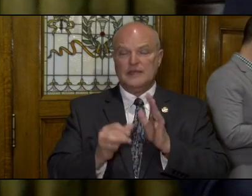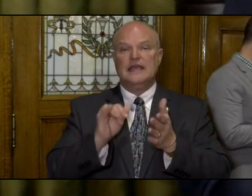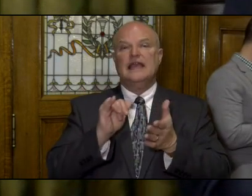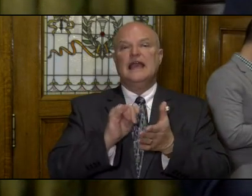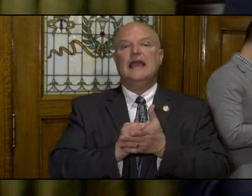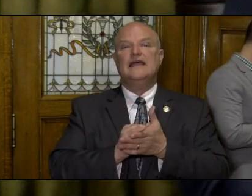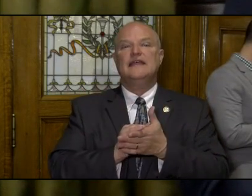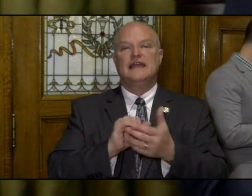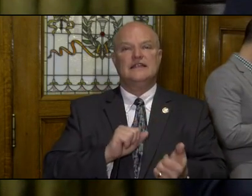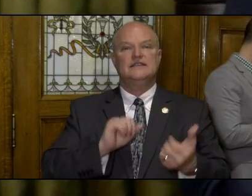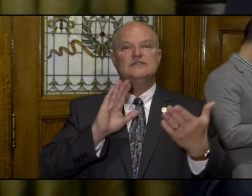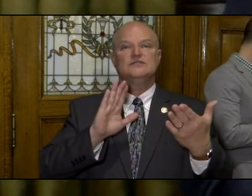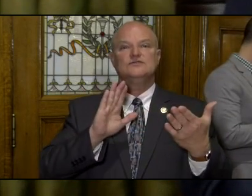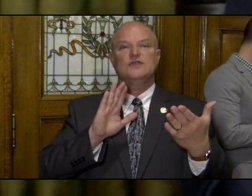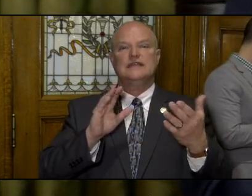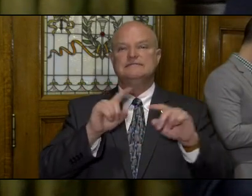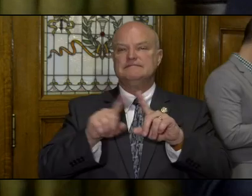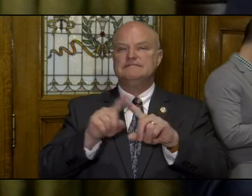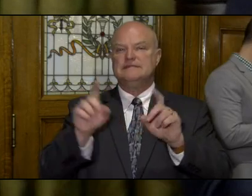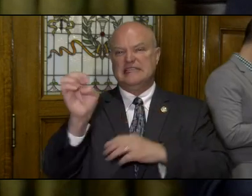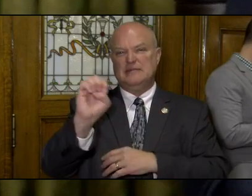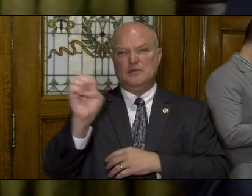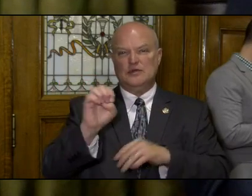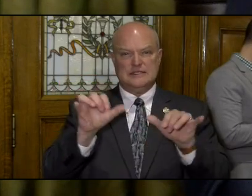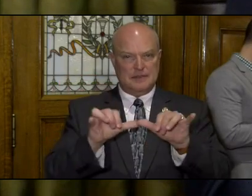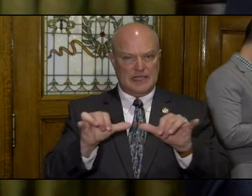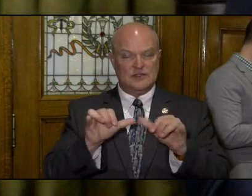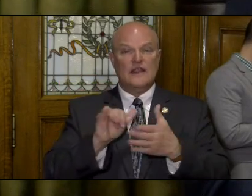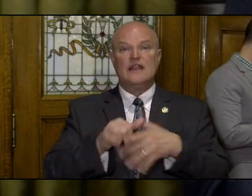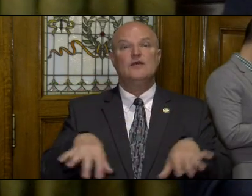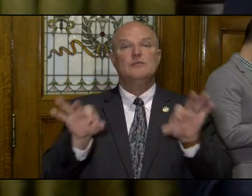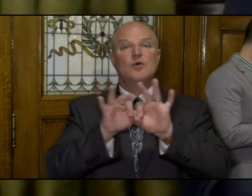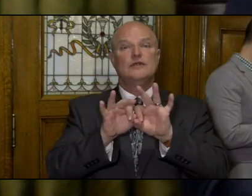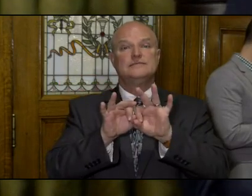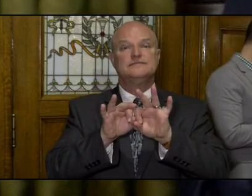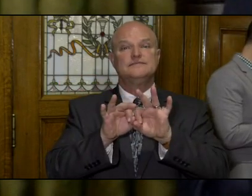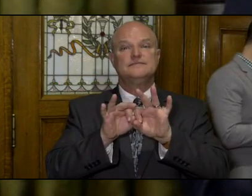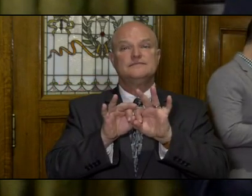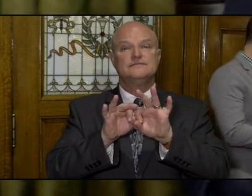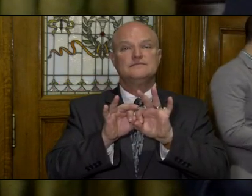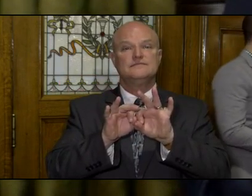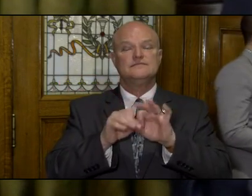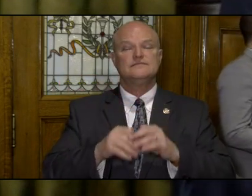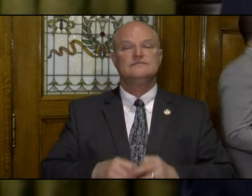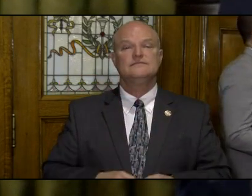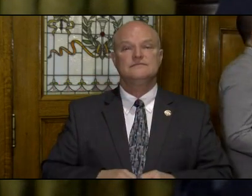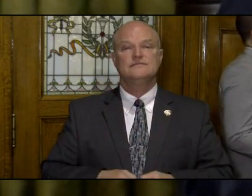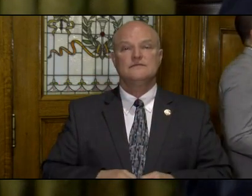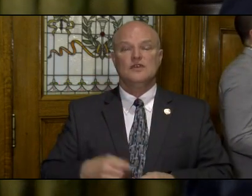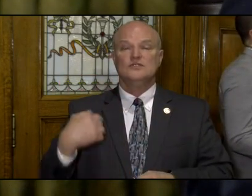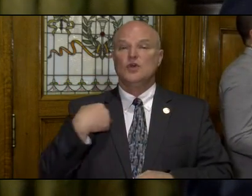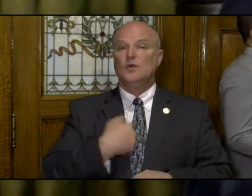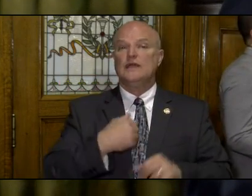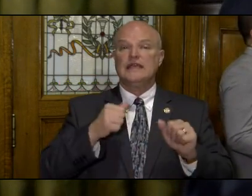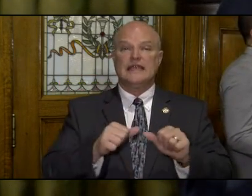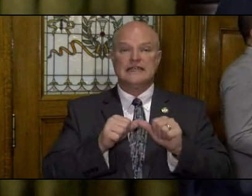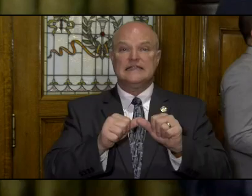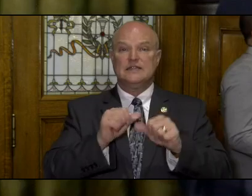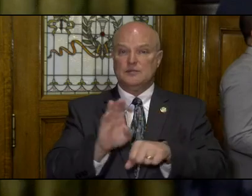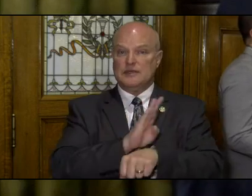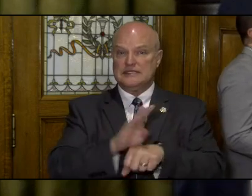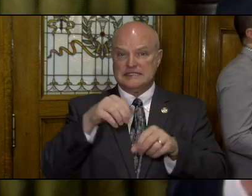does address a number of emergency measures that are important for continuing business in the